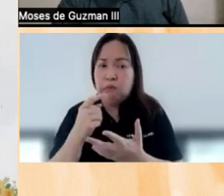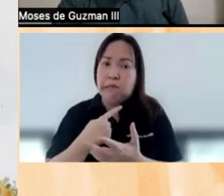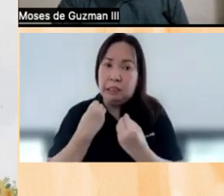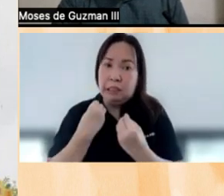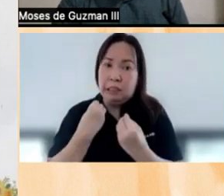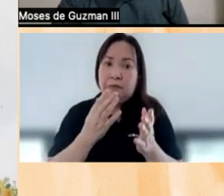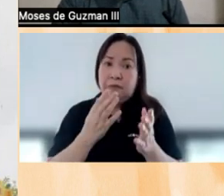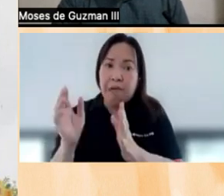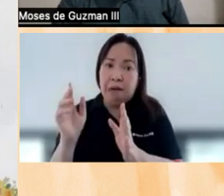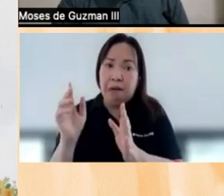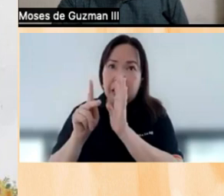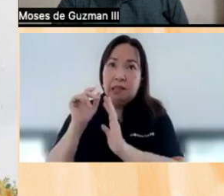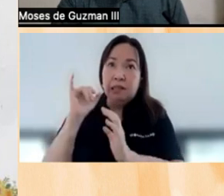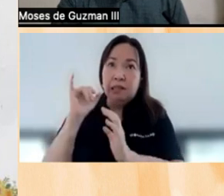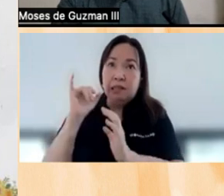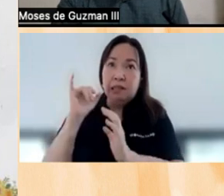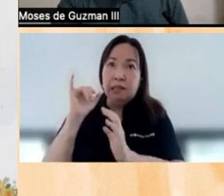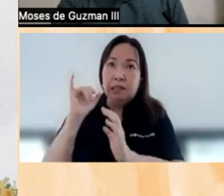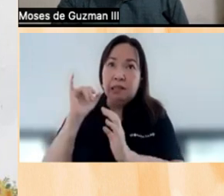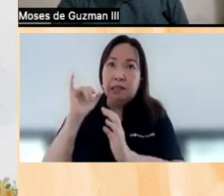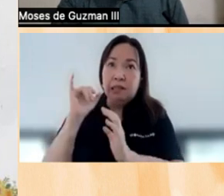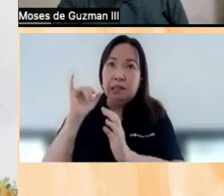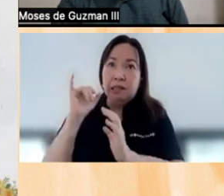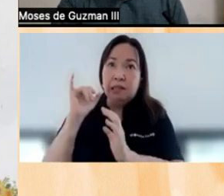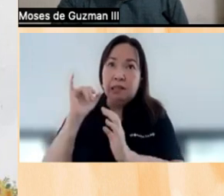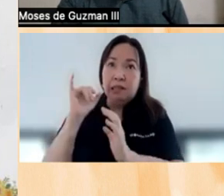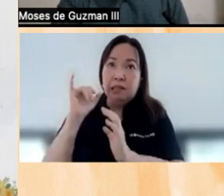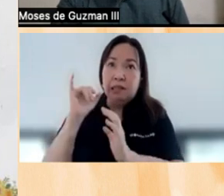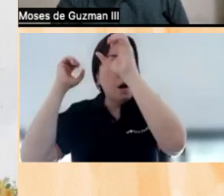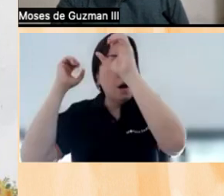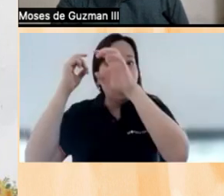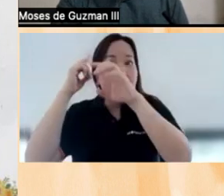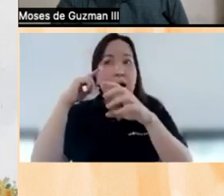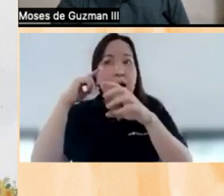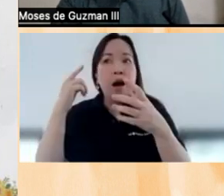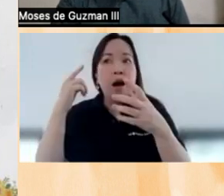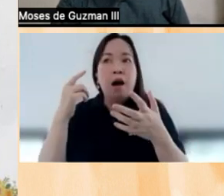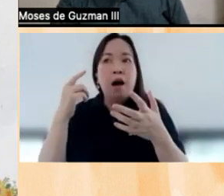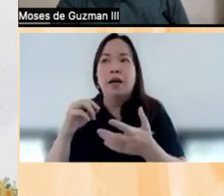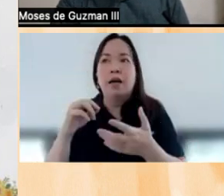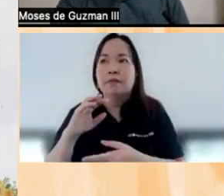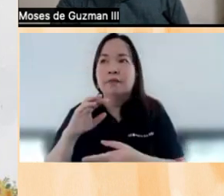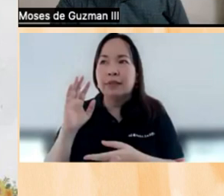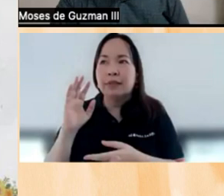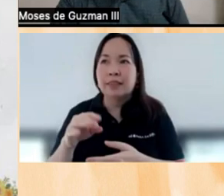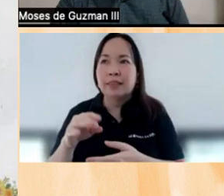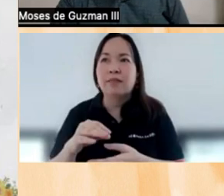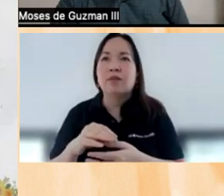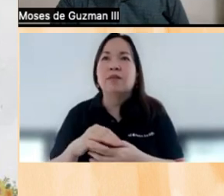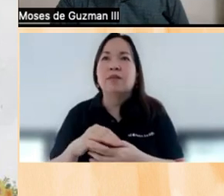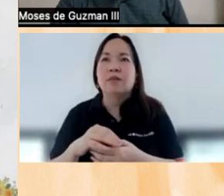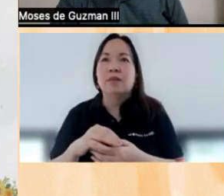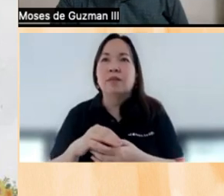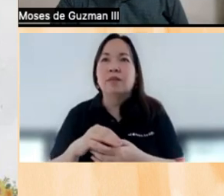the pleas for help are heard and help will be sought. You may say, you are not alone in